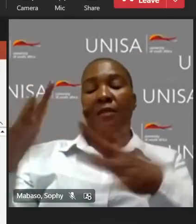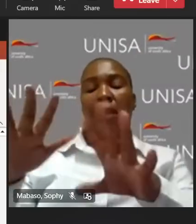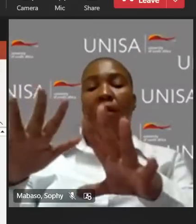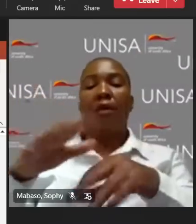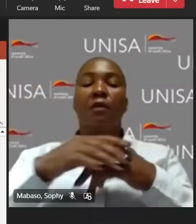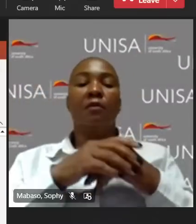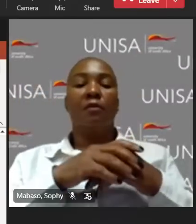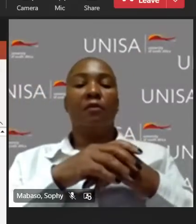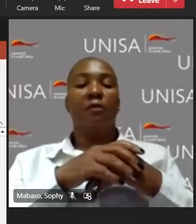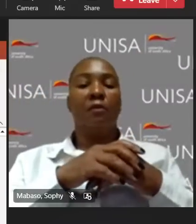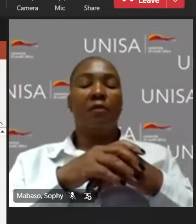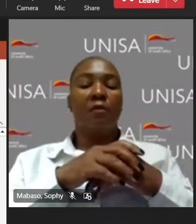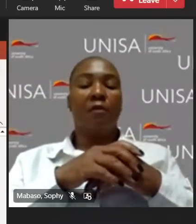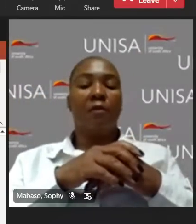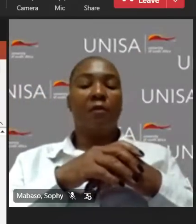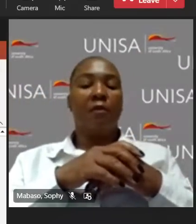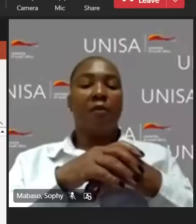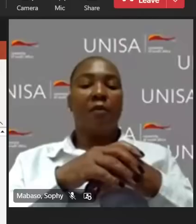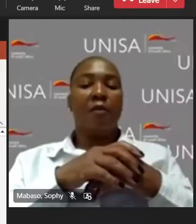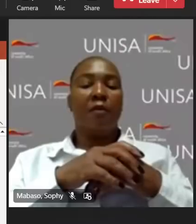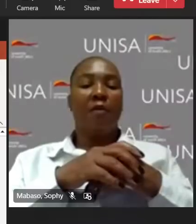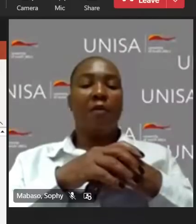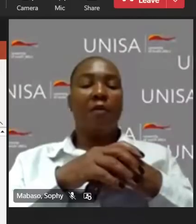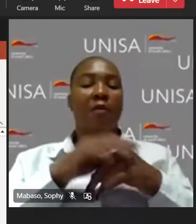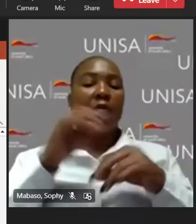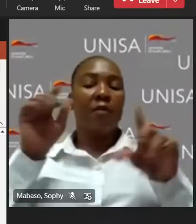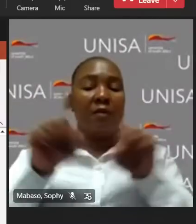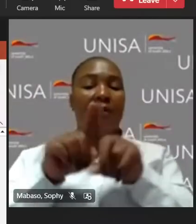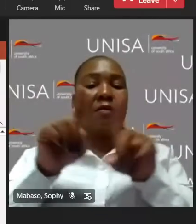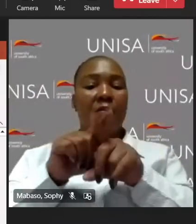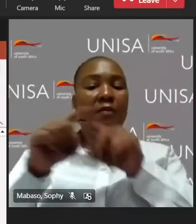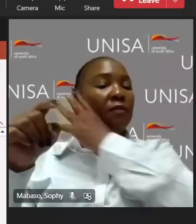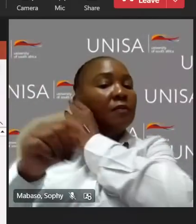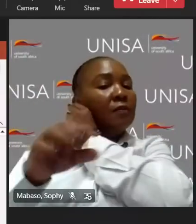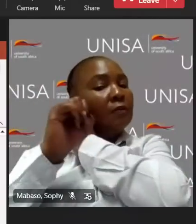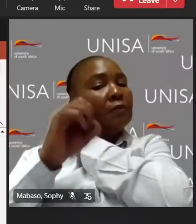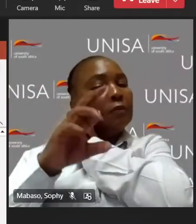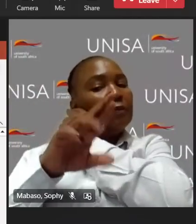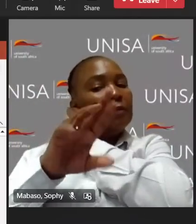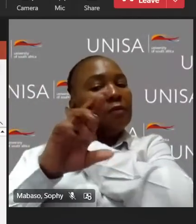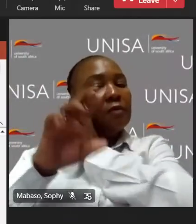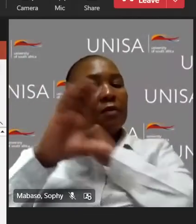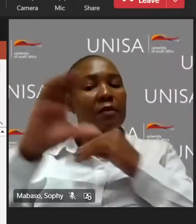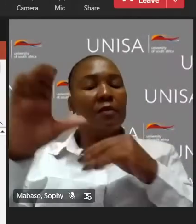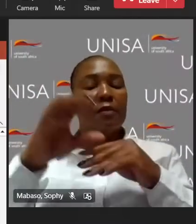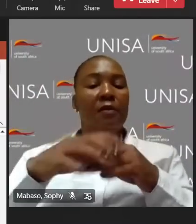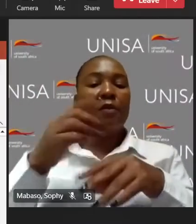that as the SRC, we are for student